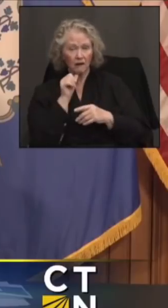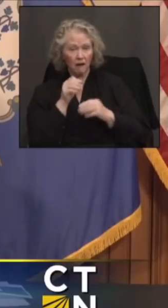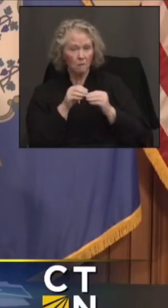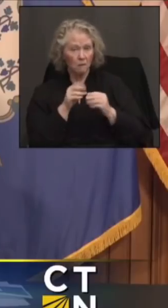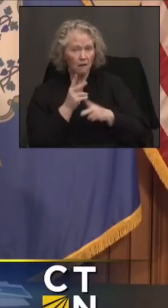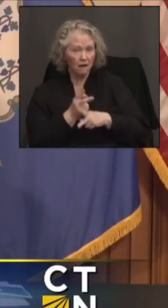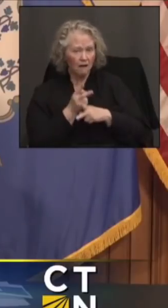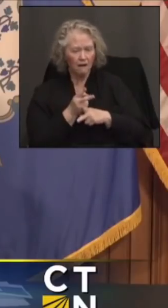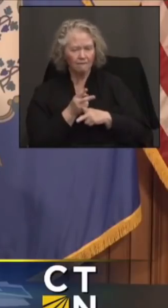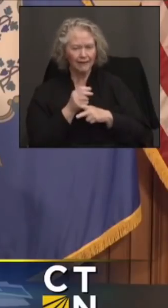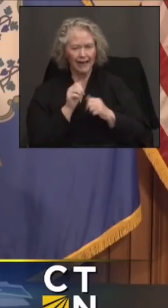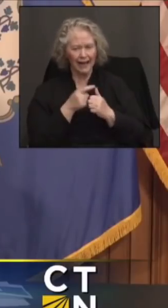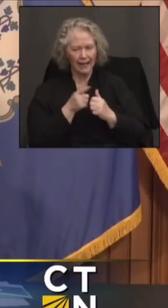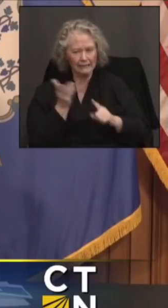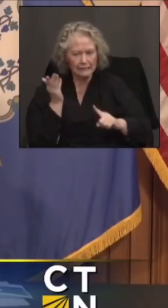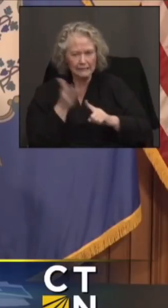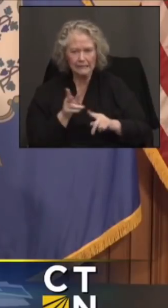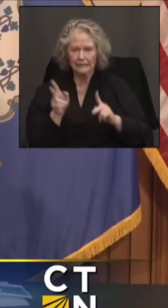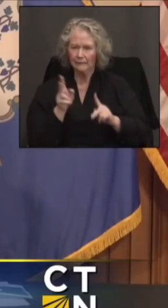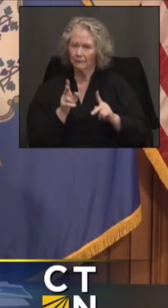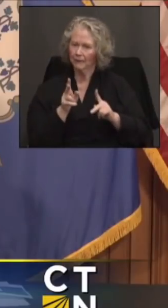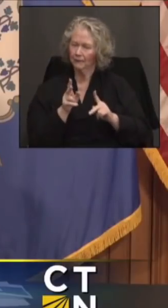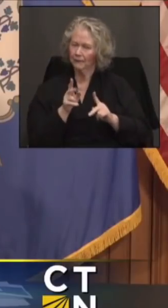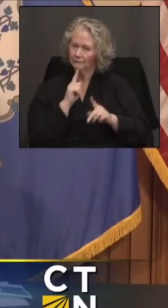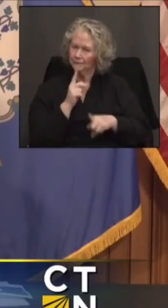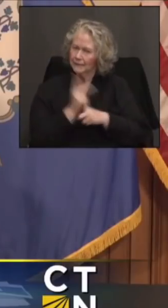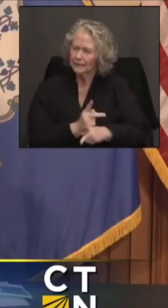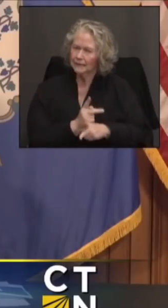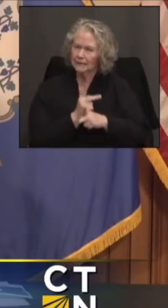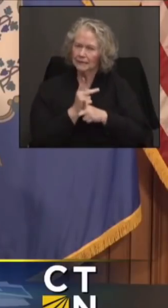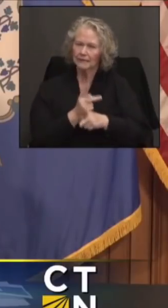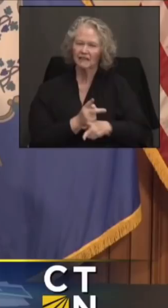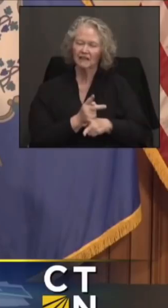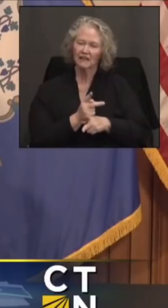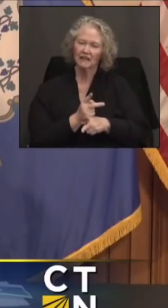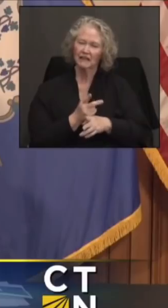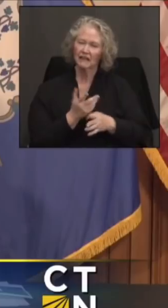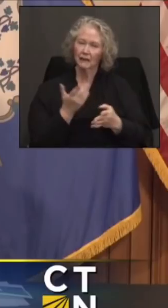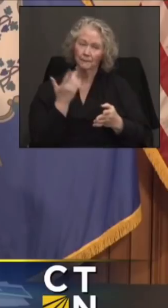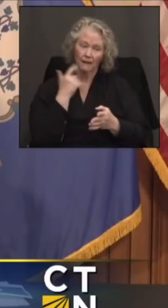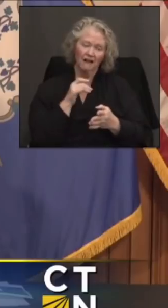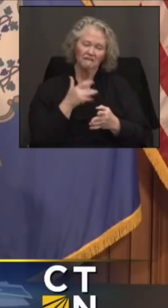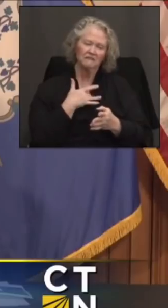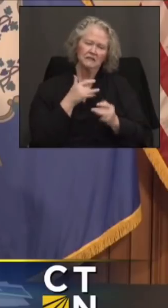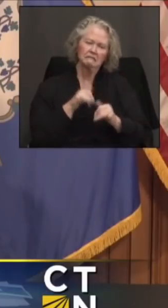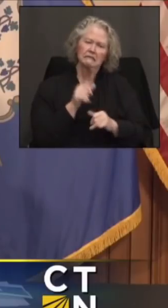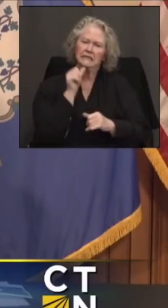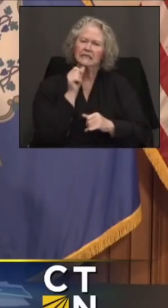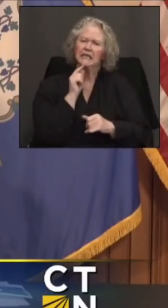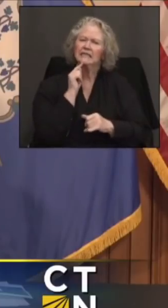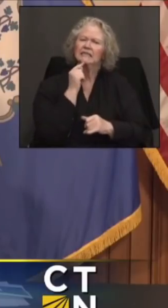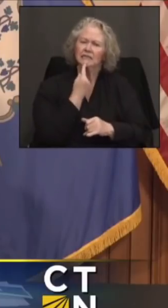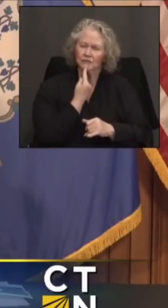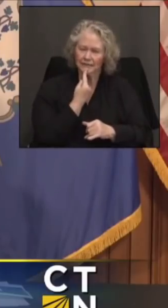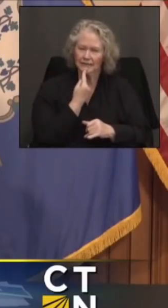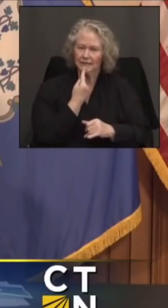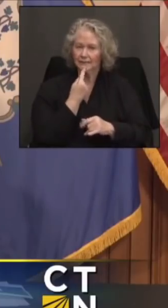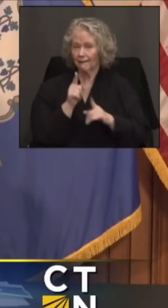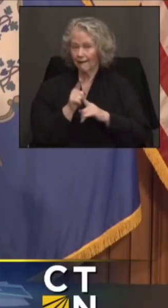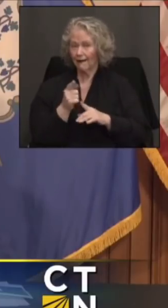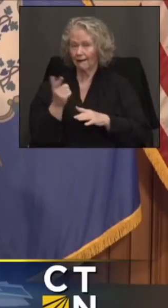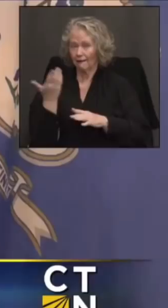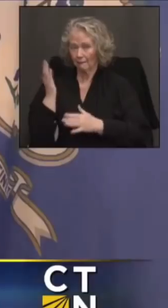How do you get people to continue to follow the guidance if maybe the most serious complications are not